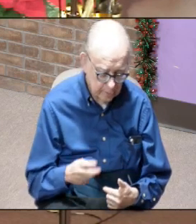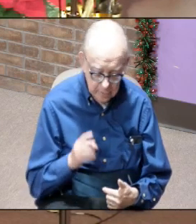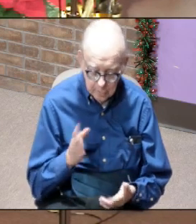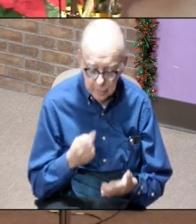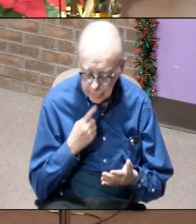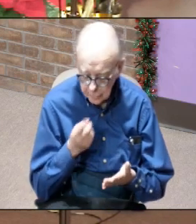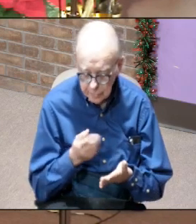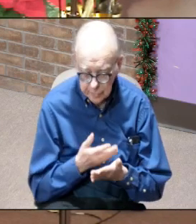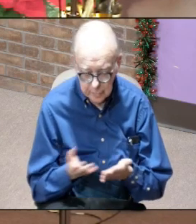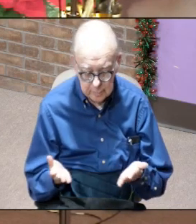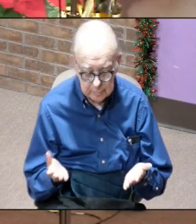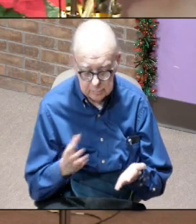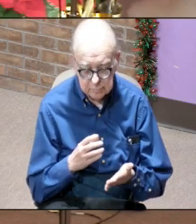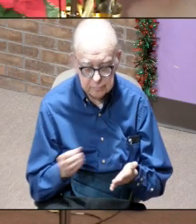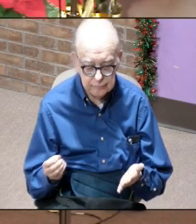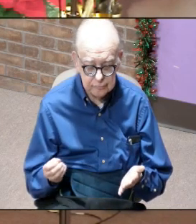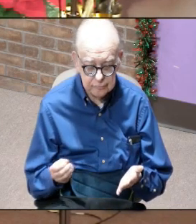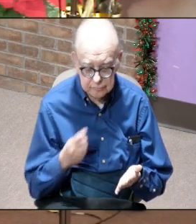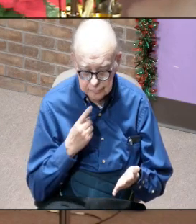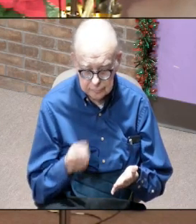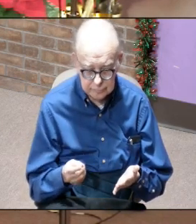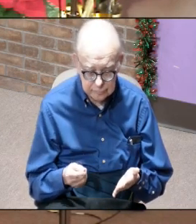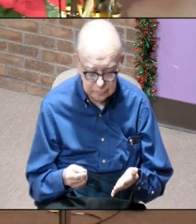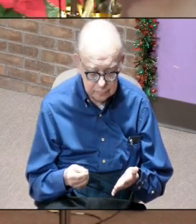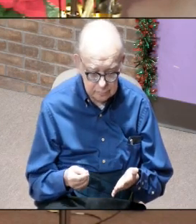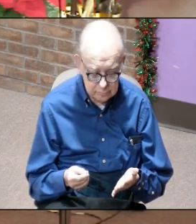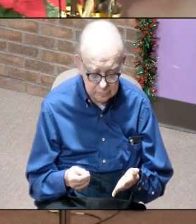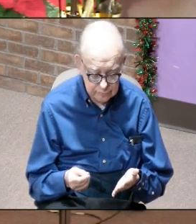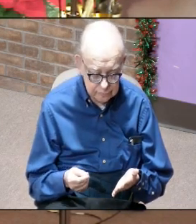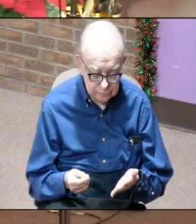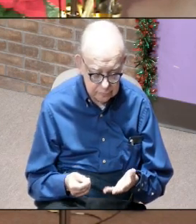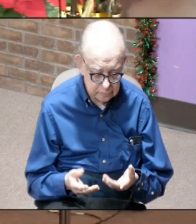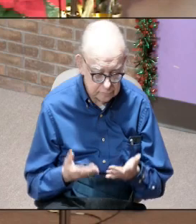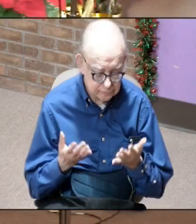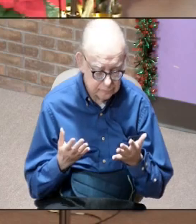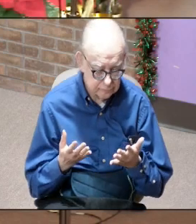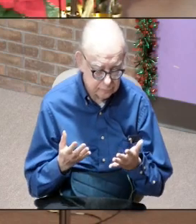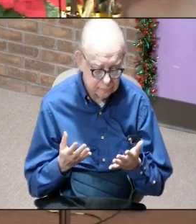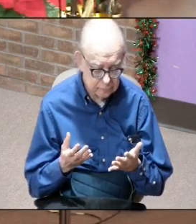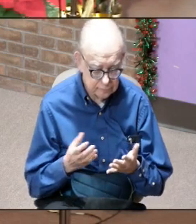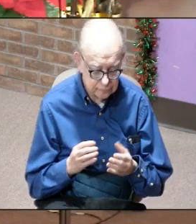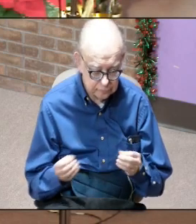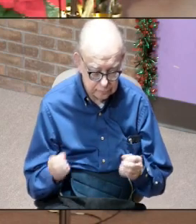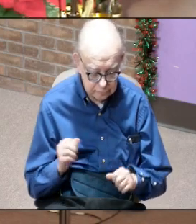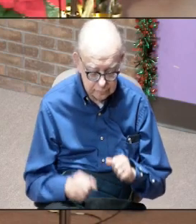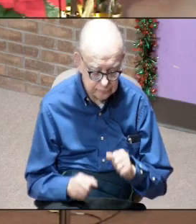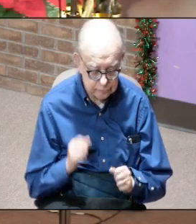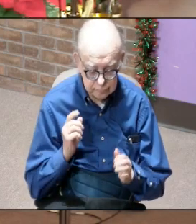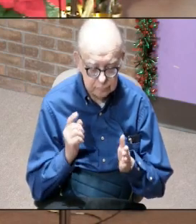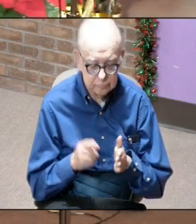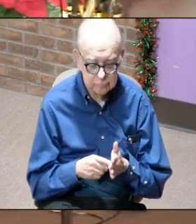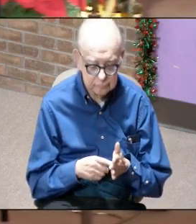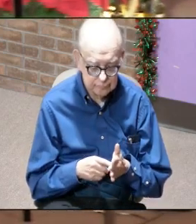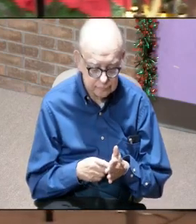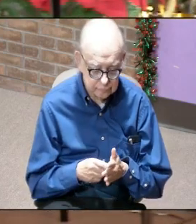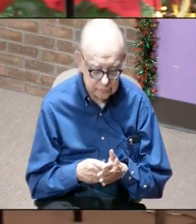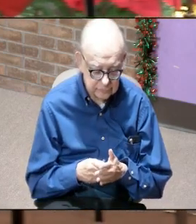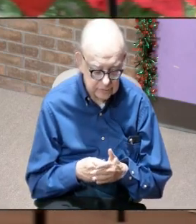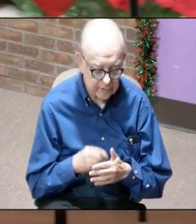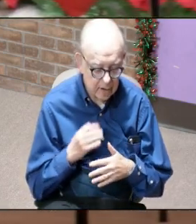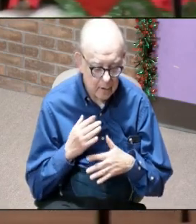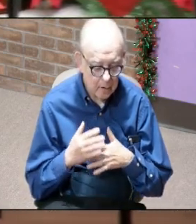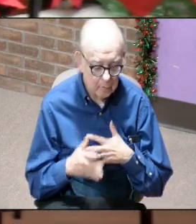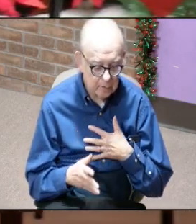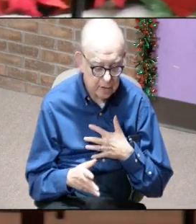you something. And he says it's a fiery red one, which is no doubt representative of bloodshed.